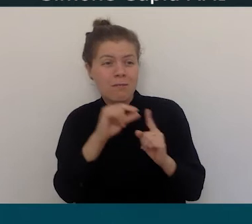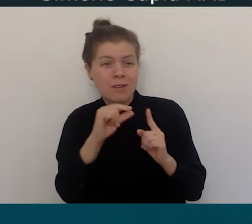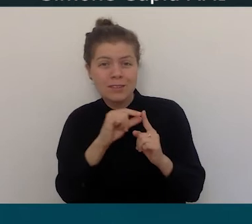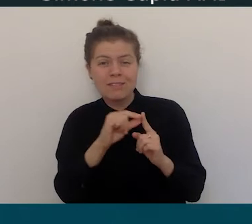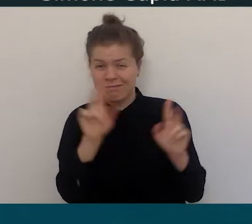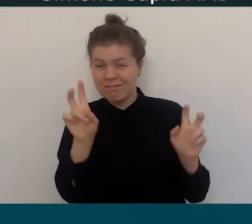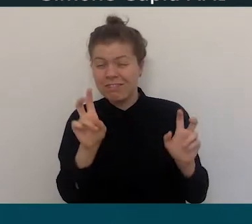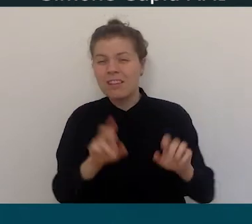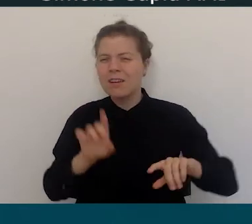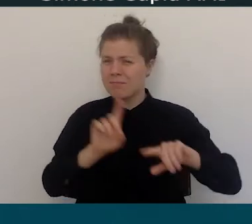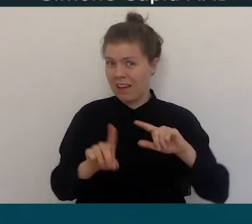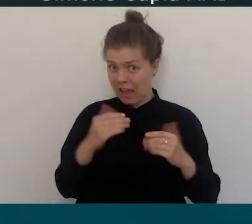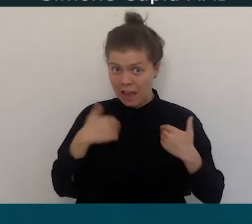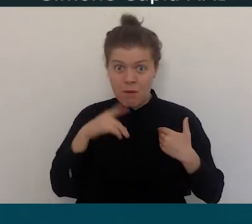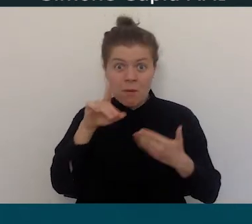4.